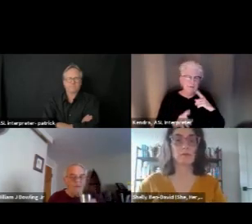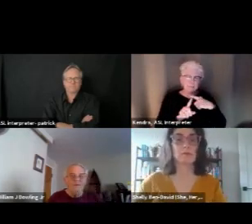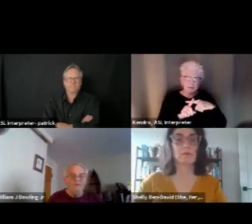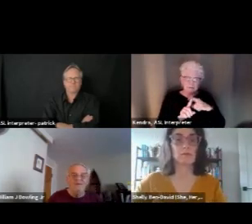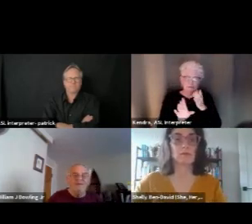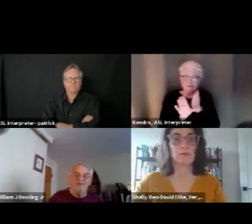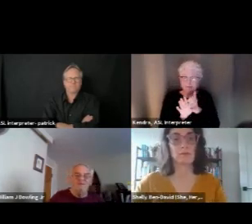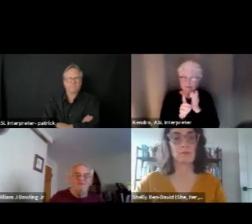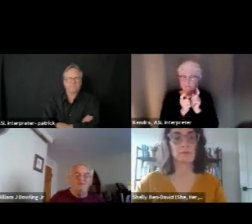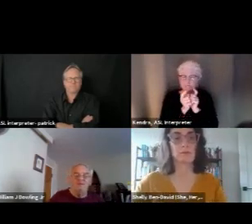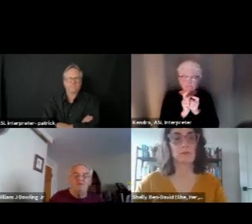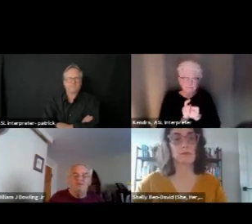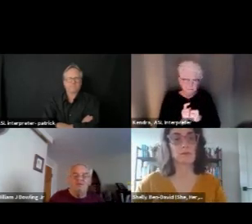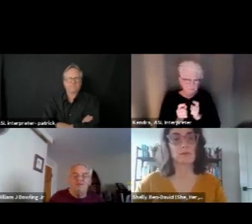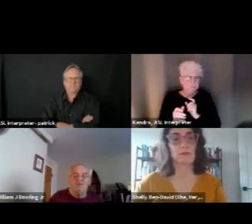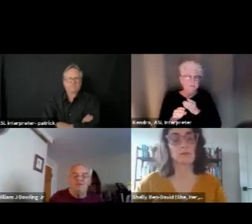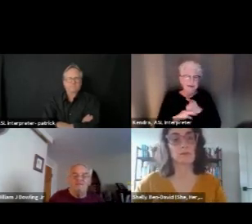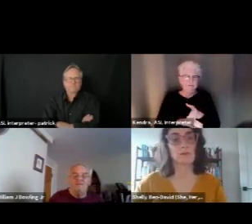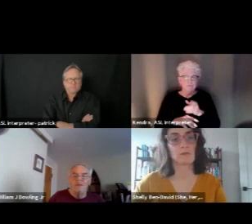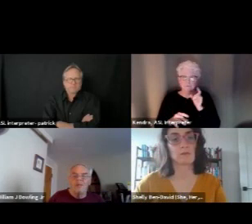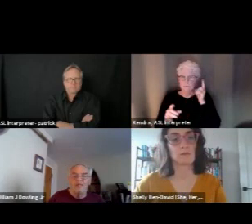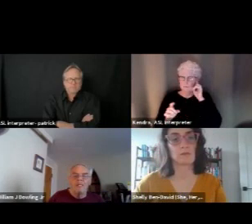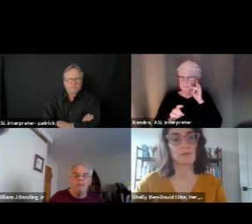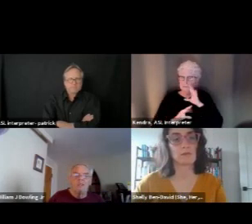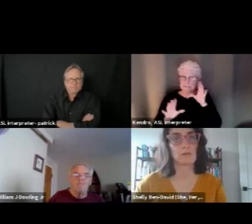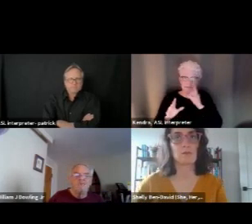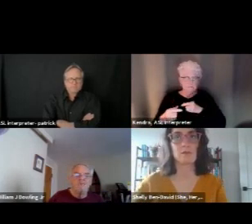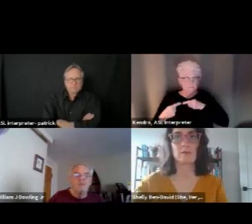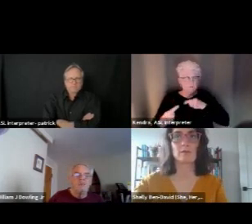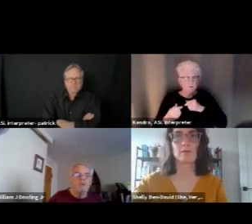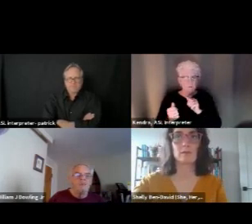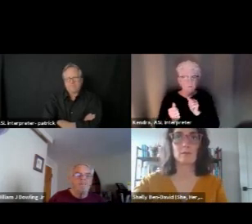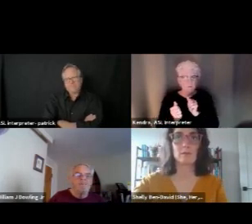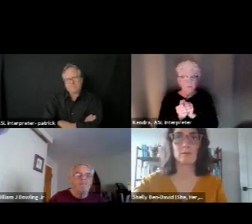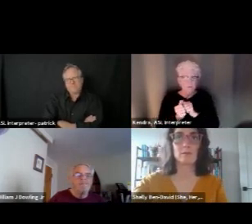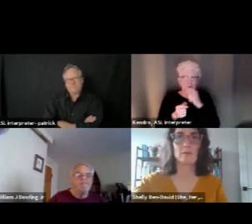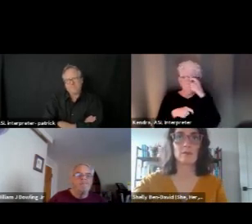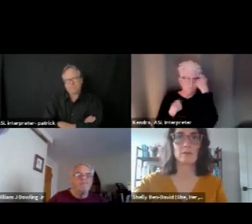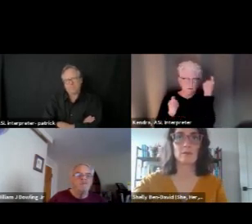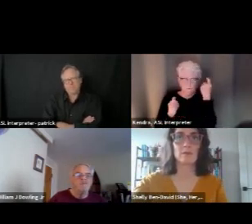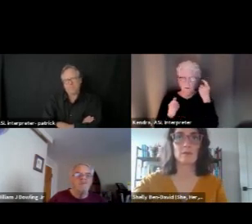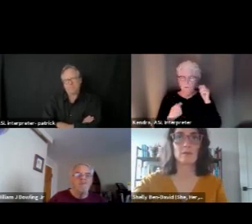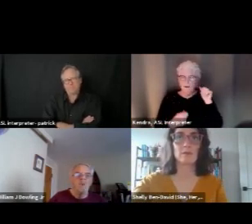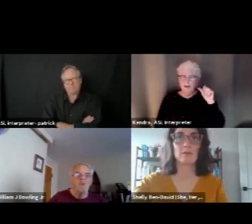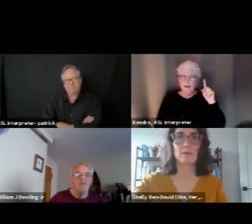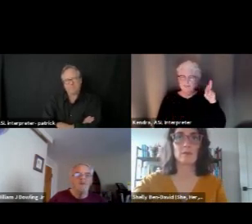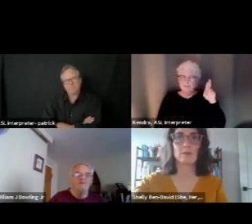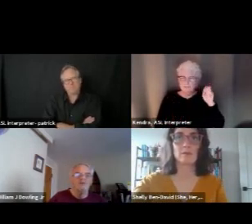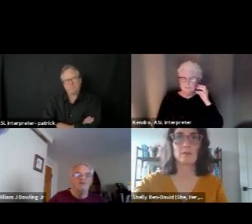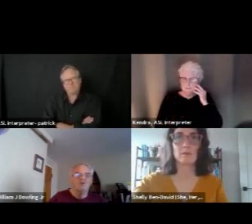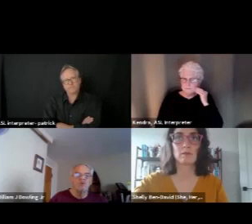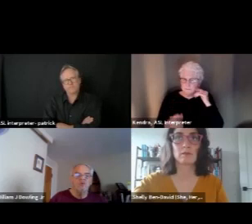experience. And what's important to keep in mind about post-traumatic growth is that it often occurs among just